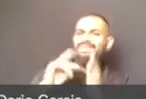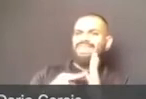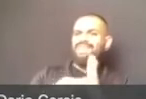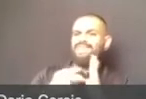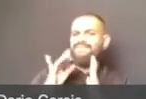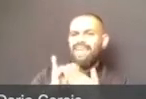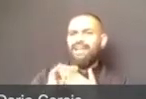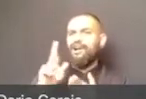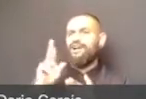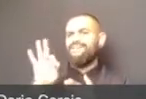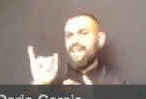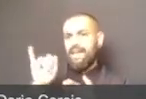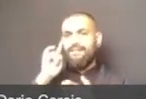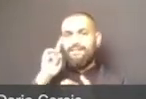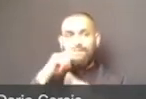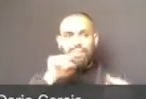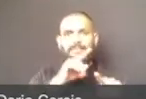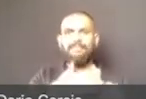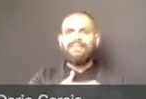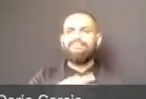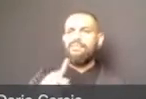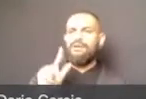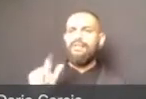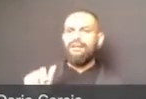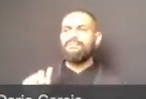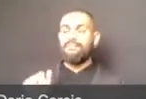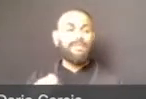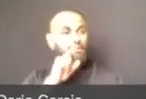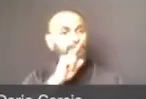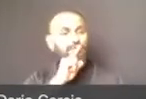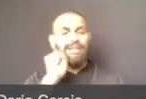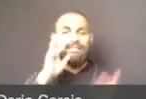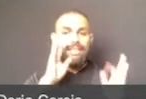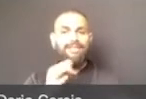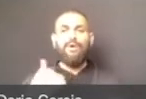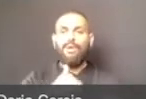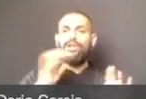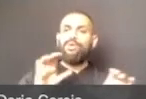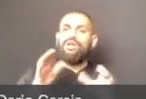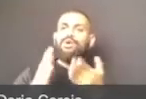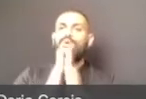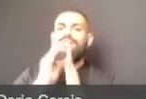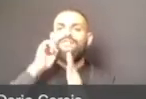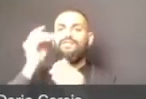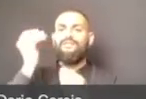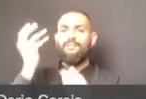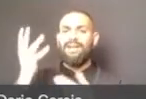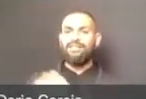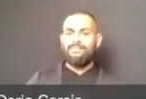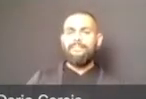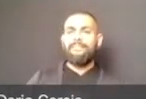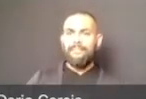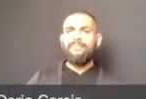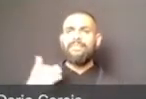Paula? Sure, absolutely. So, you know, we're doing a request for information. You know, we